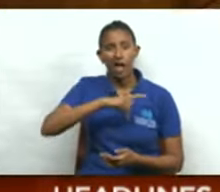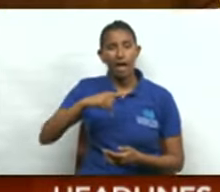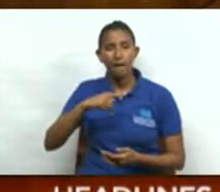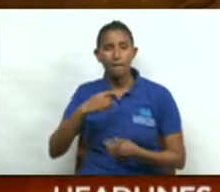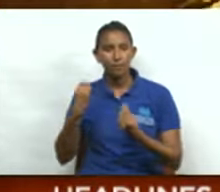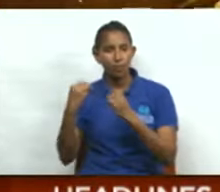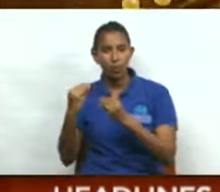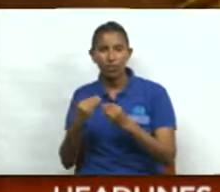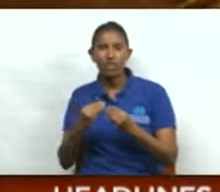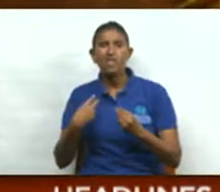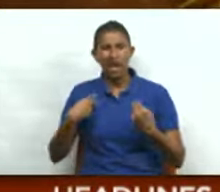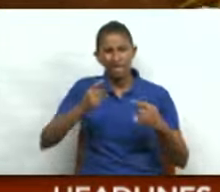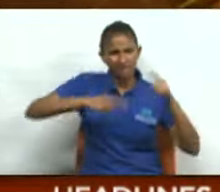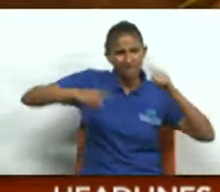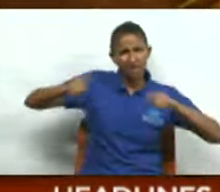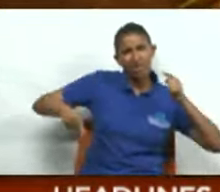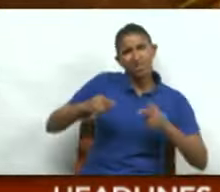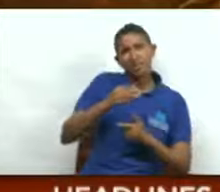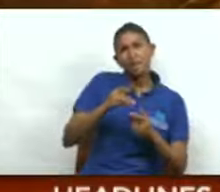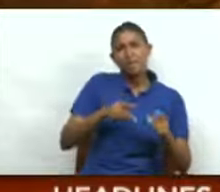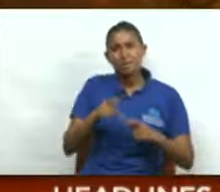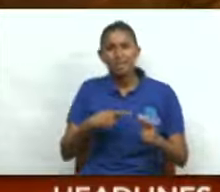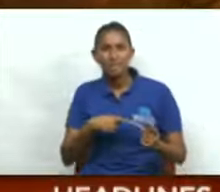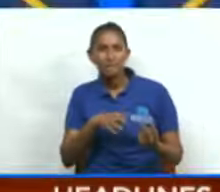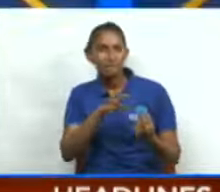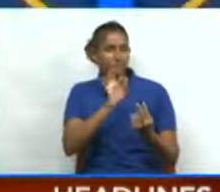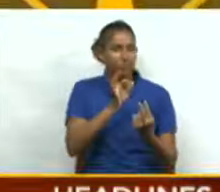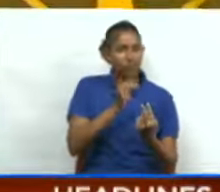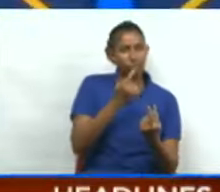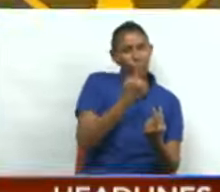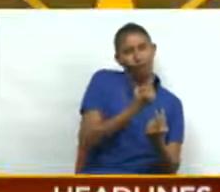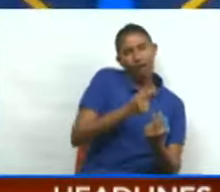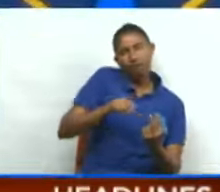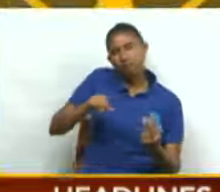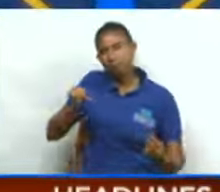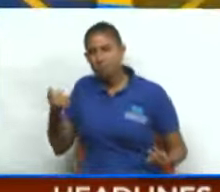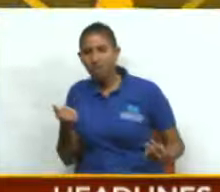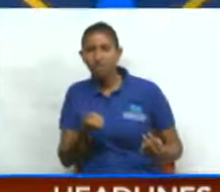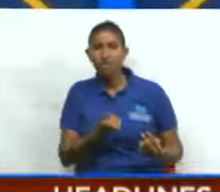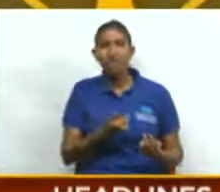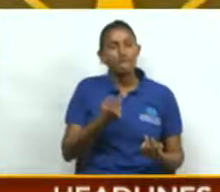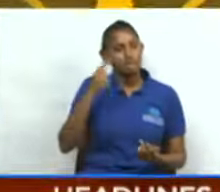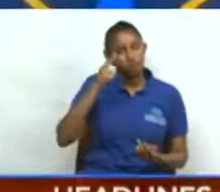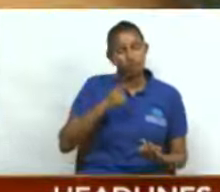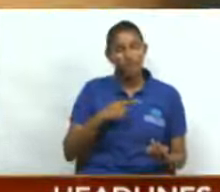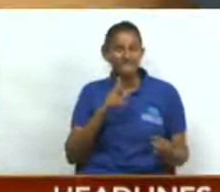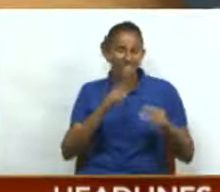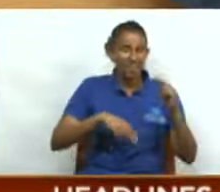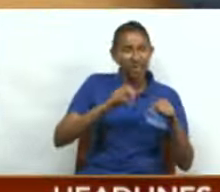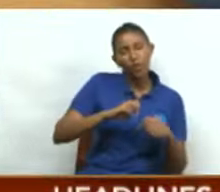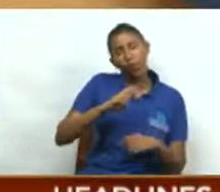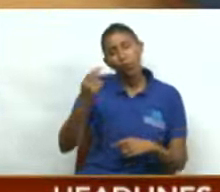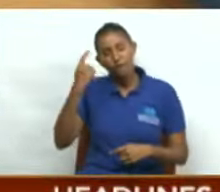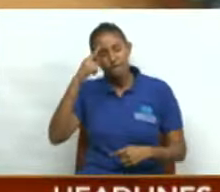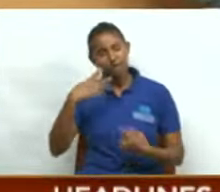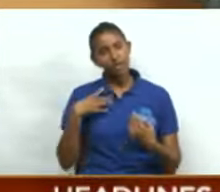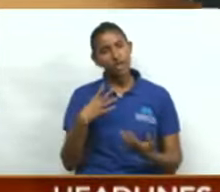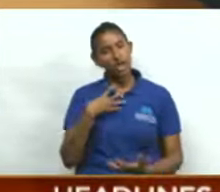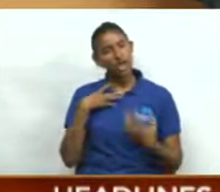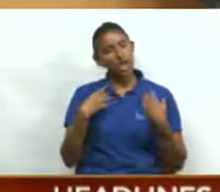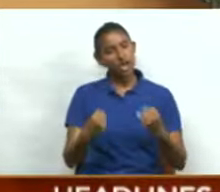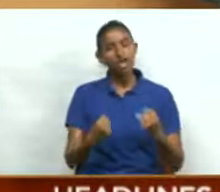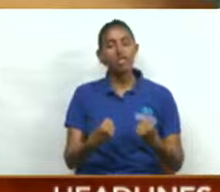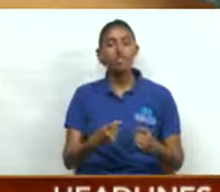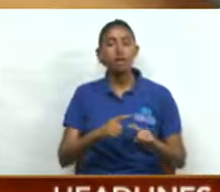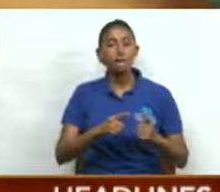one over the other. The reason may not just be for entertainment, but also for some health purposes. Well, according to medical studies,